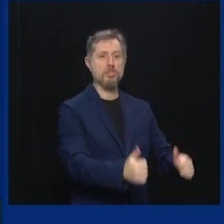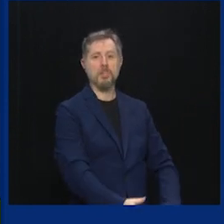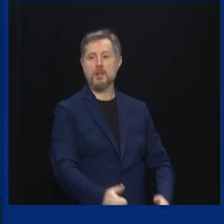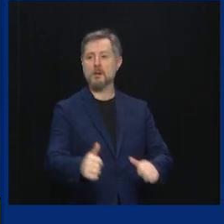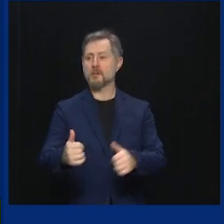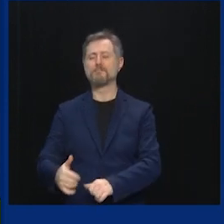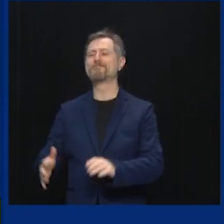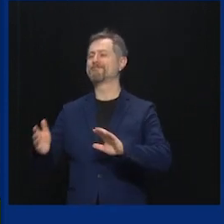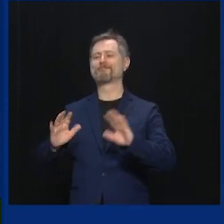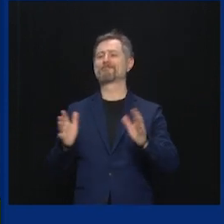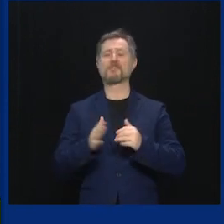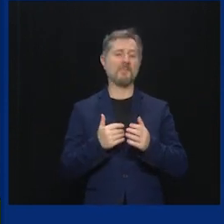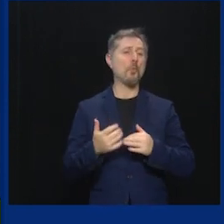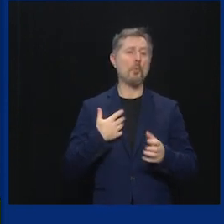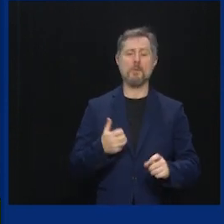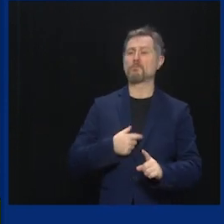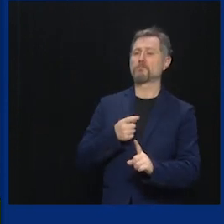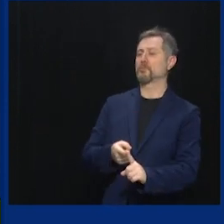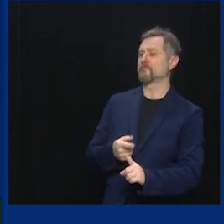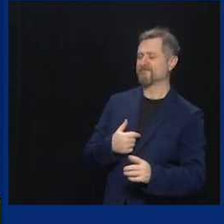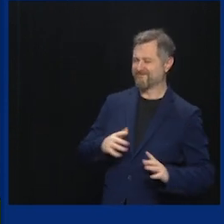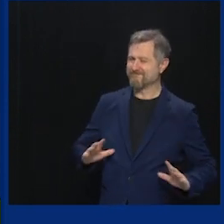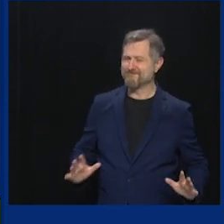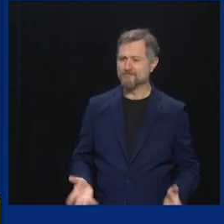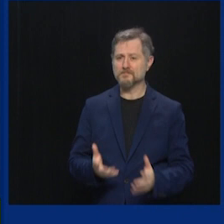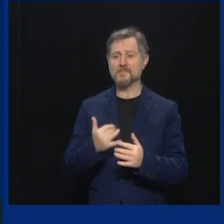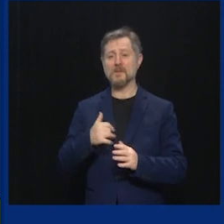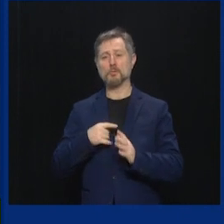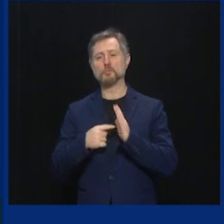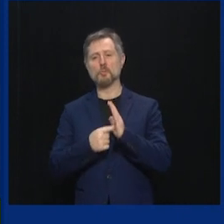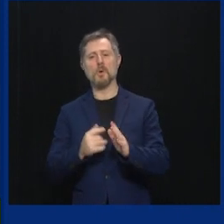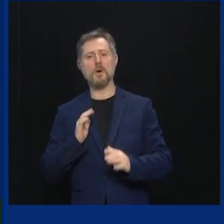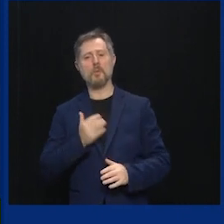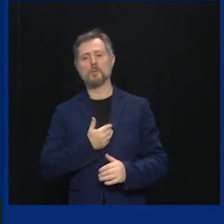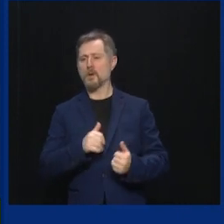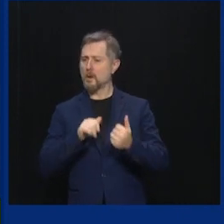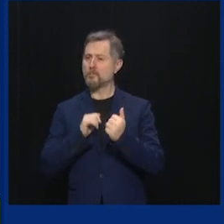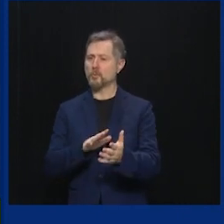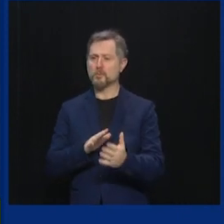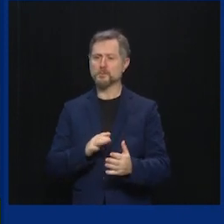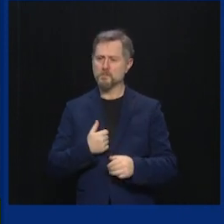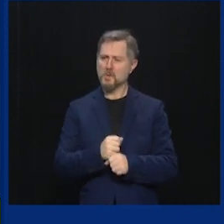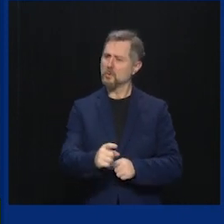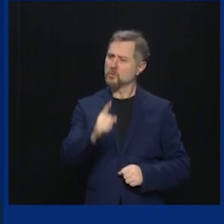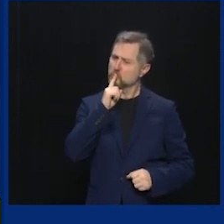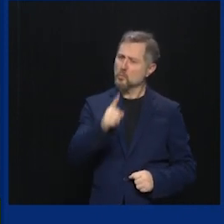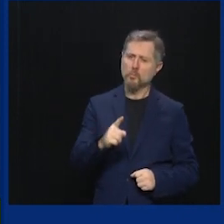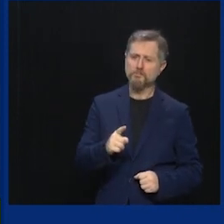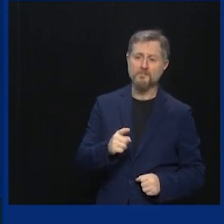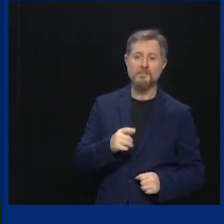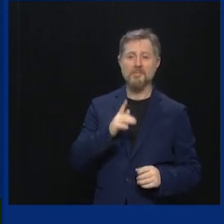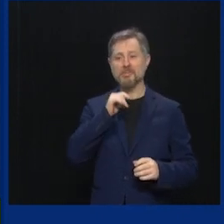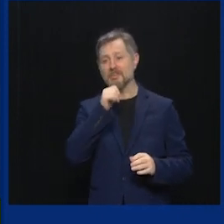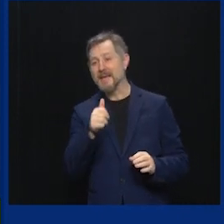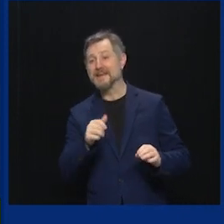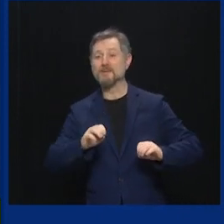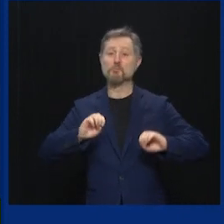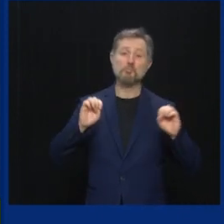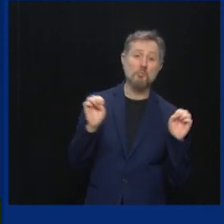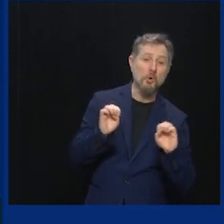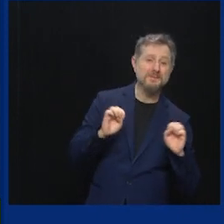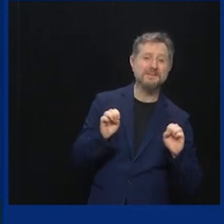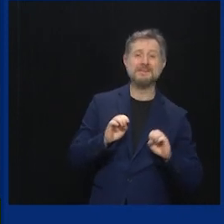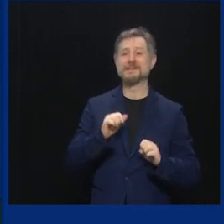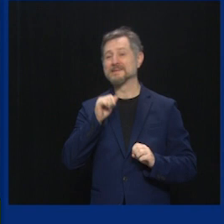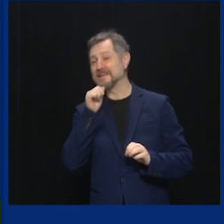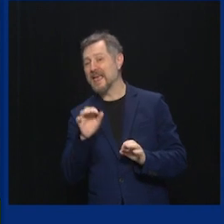the healthcare system. But again, this shows our approach. It's making sure that we limit non-essential, non-urgent scheduled procedures at